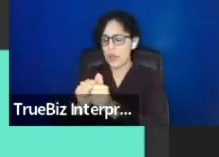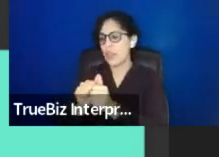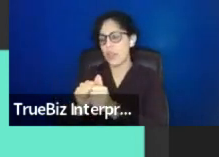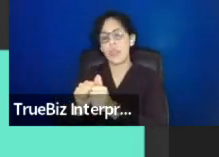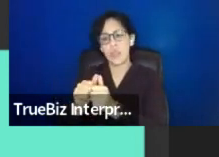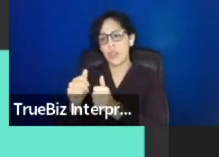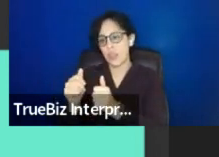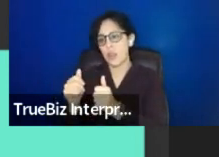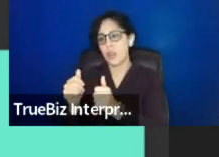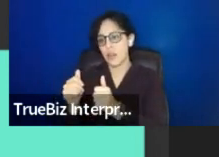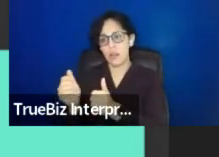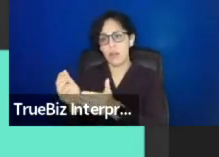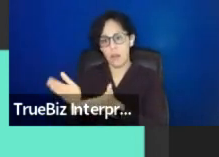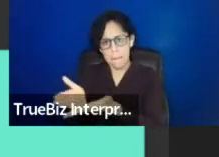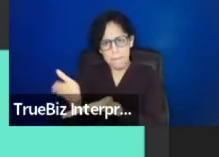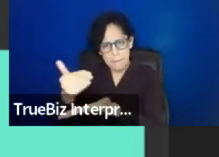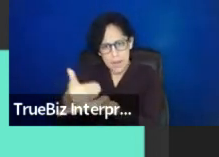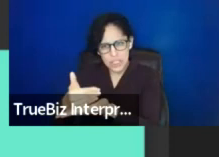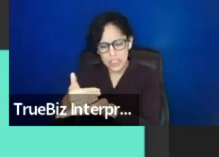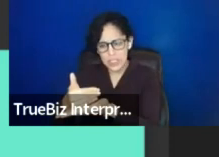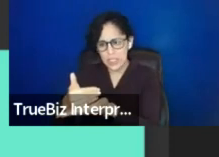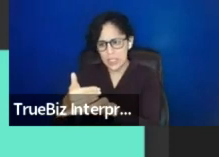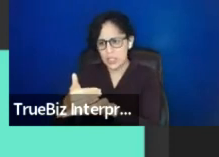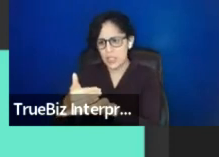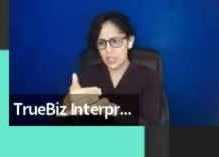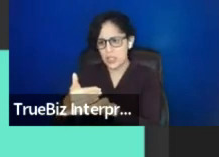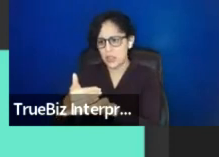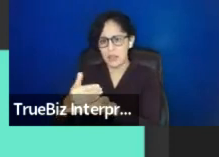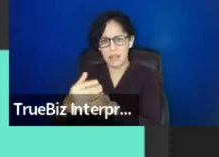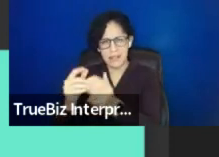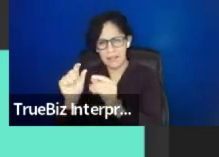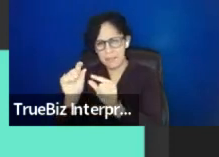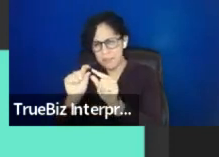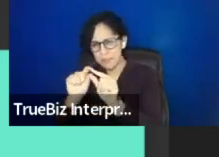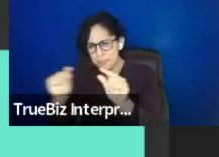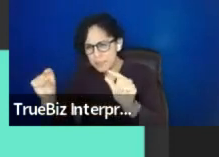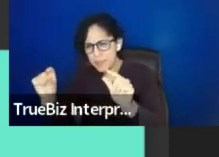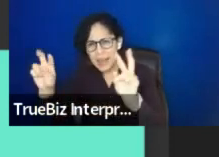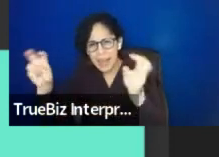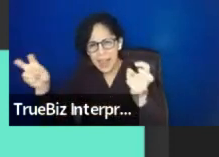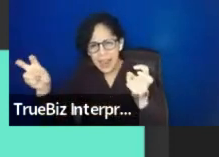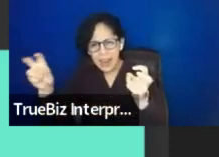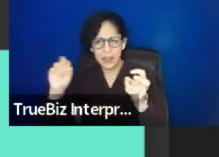a budget line or any sort of